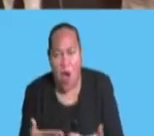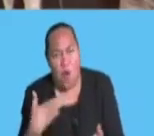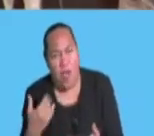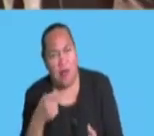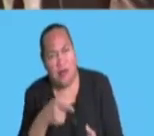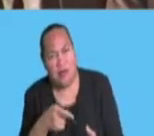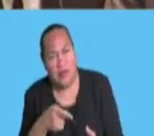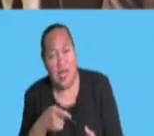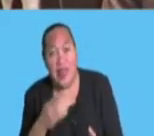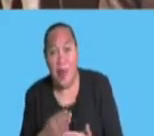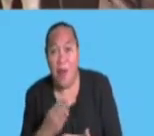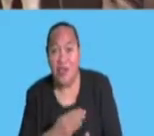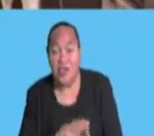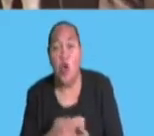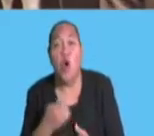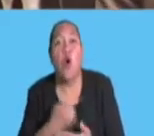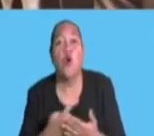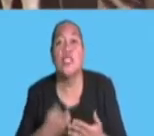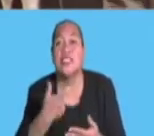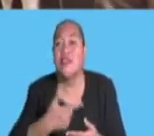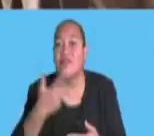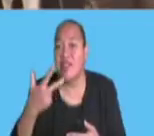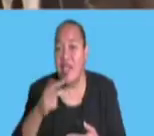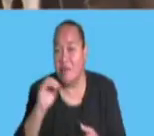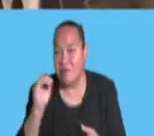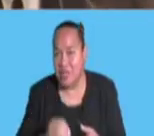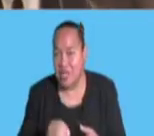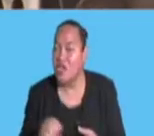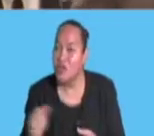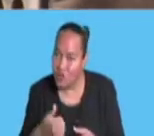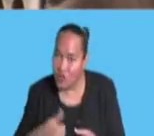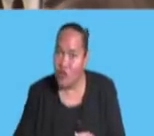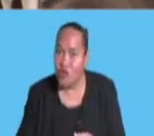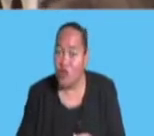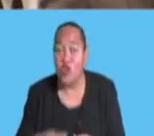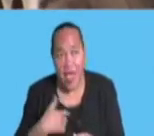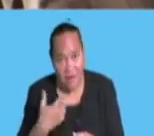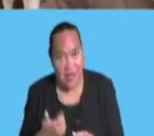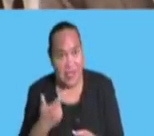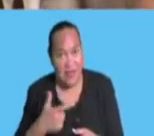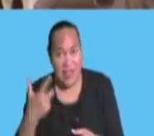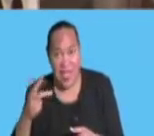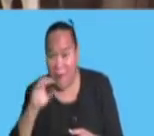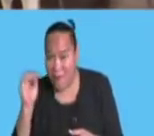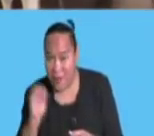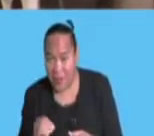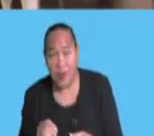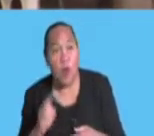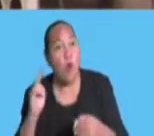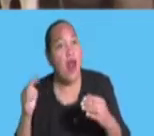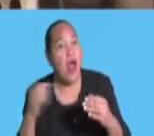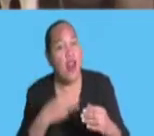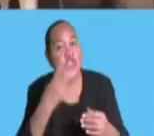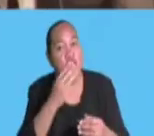budget, amount of budget that he used was only 78% of the budget that he was supposed to use. So I have 78% of the budget,